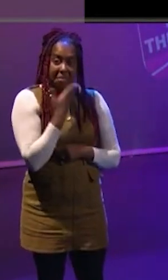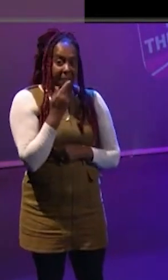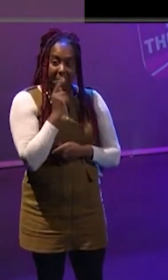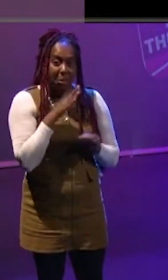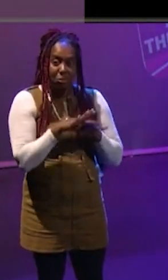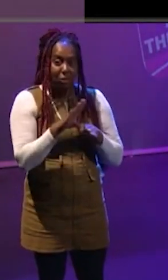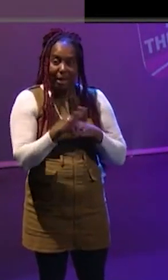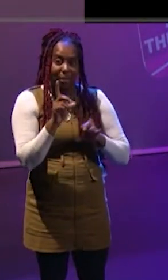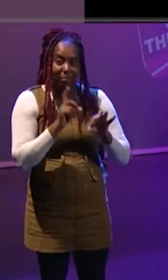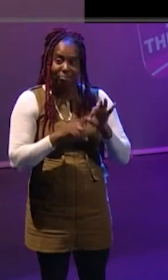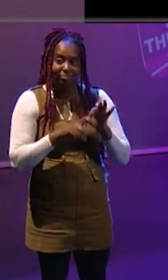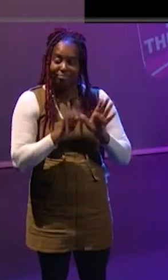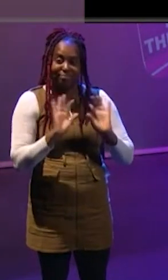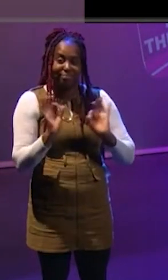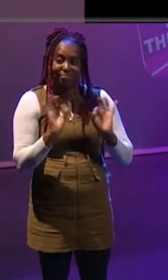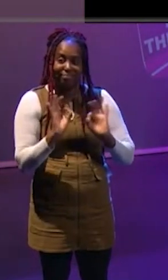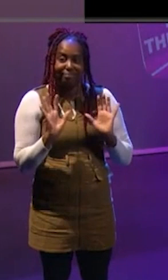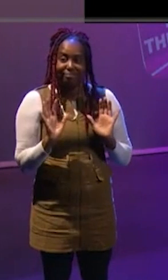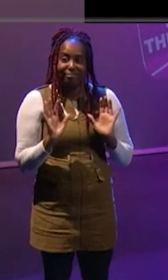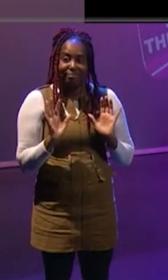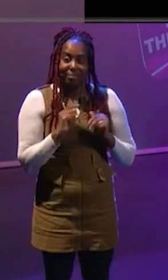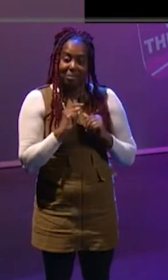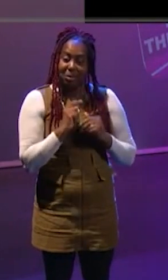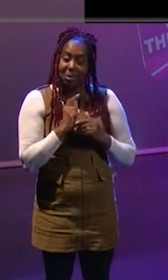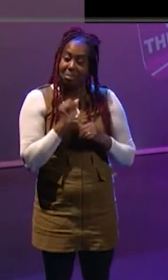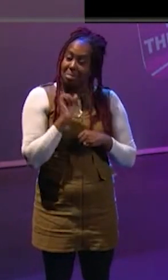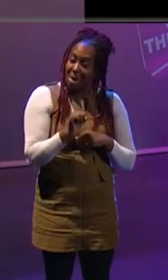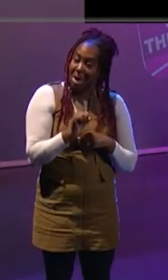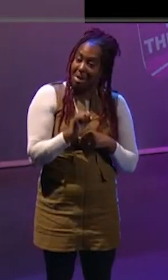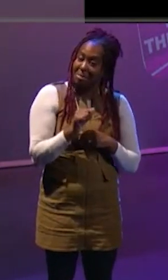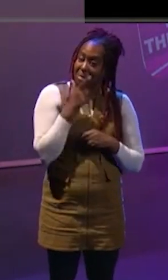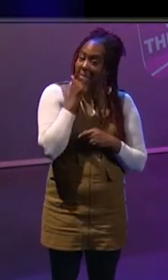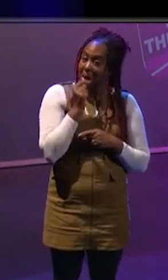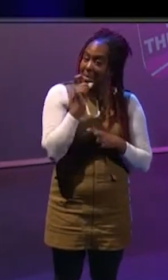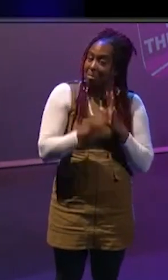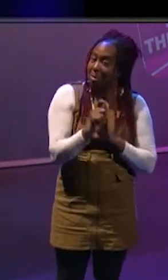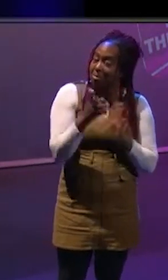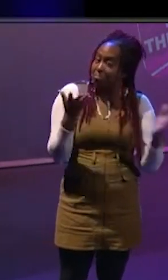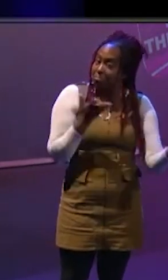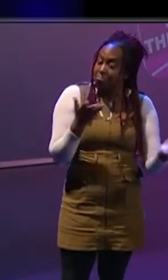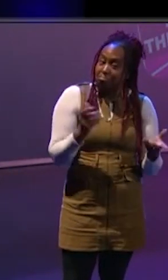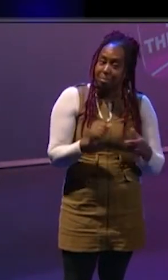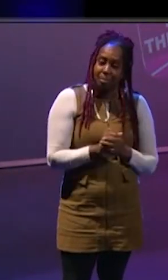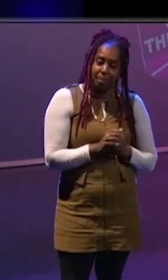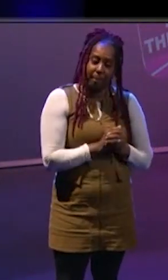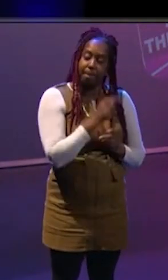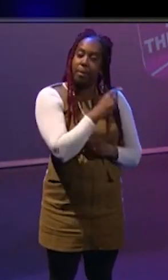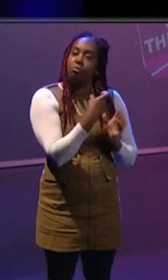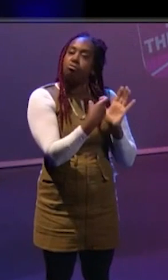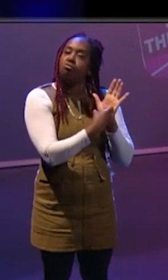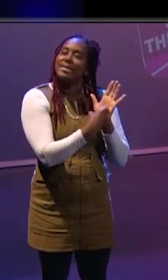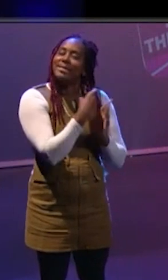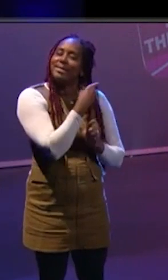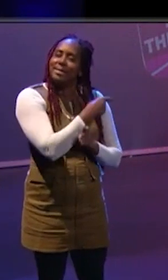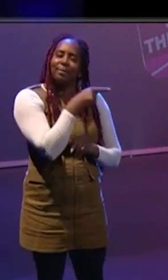qualifications in producing. So clearly, you can do it with just experience. I think I was really lucky